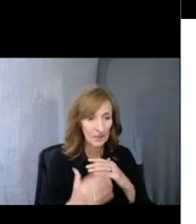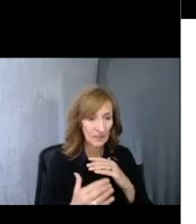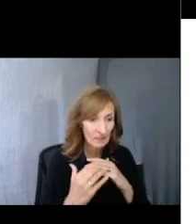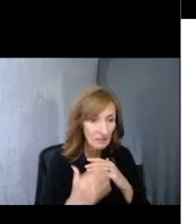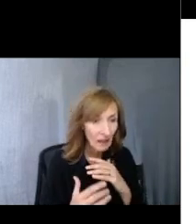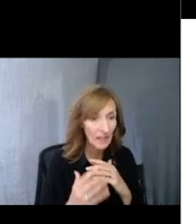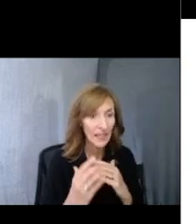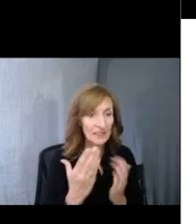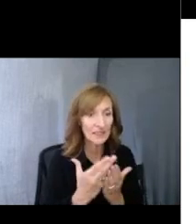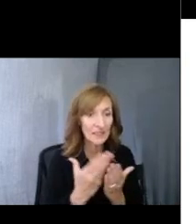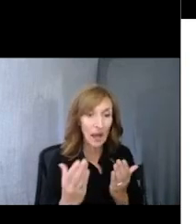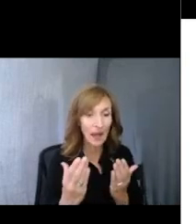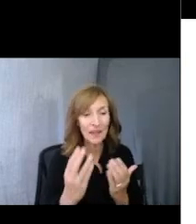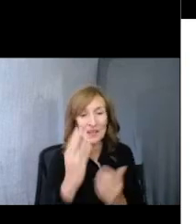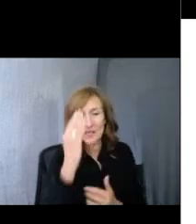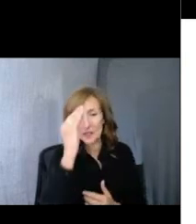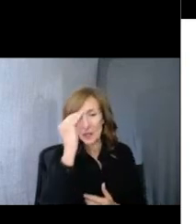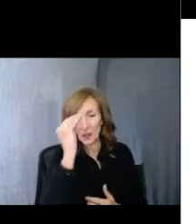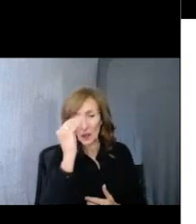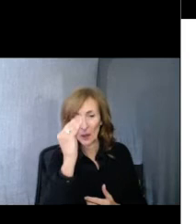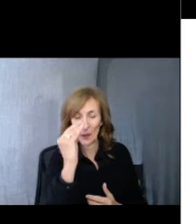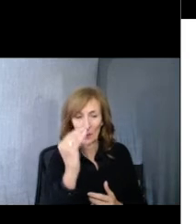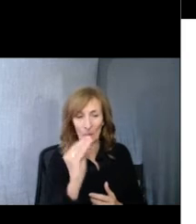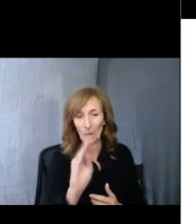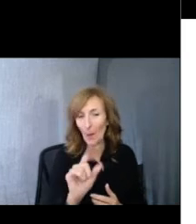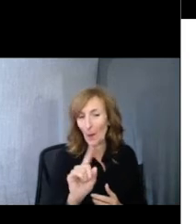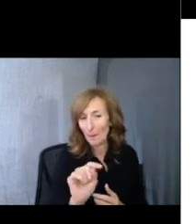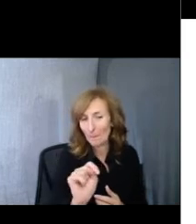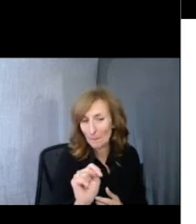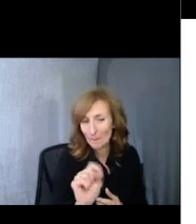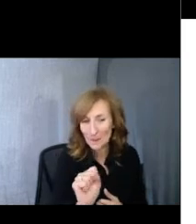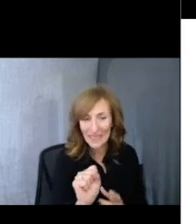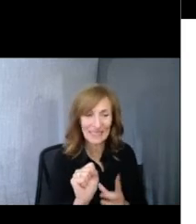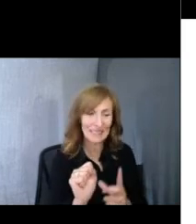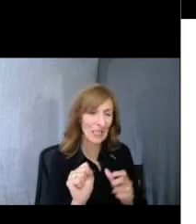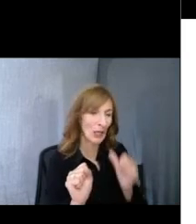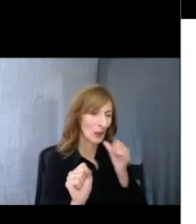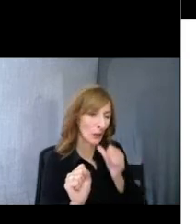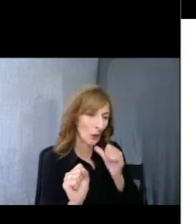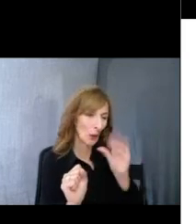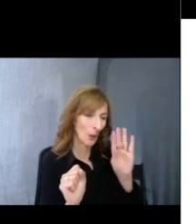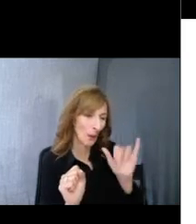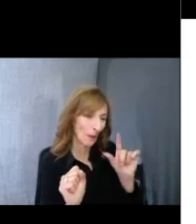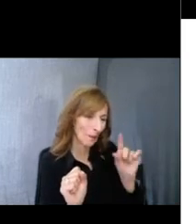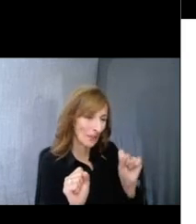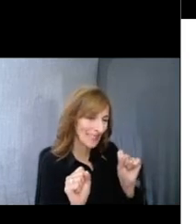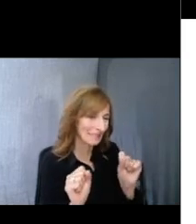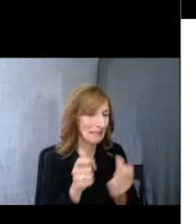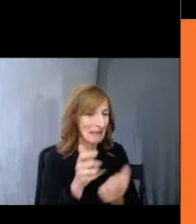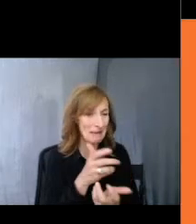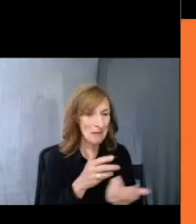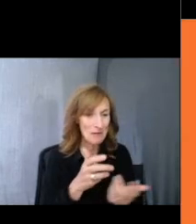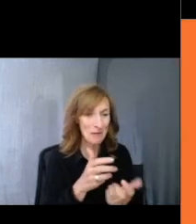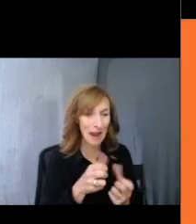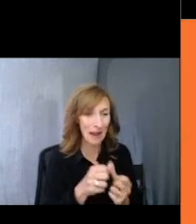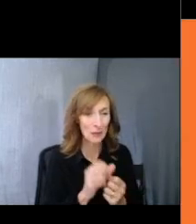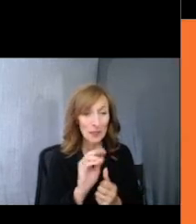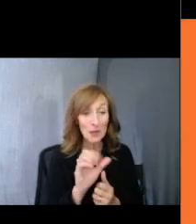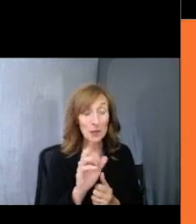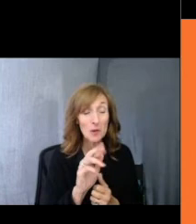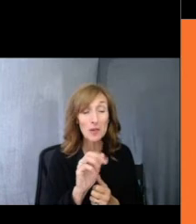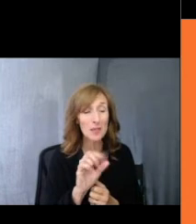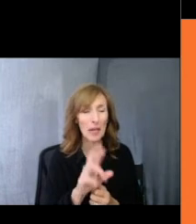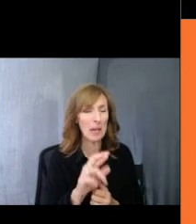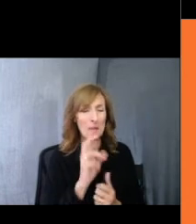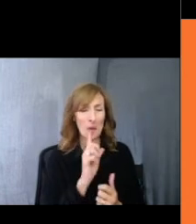sort of interact with the urinary tract and are in proximity, but we're not going to address those today.